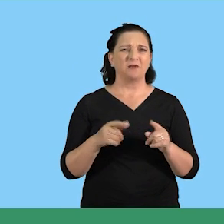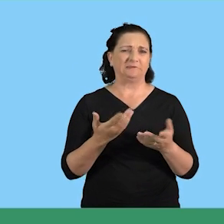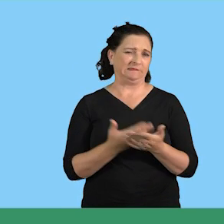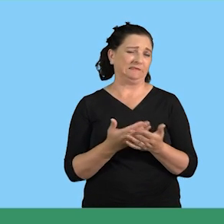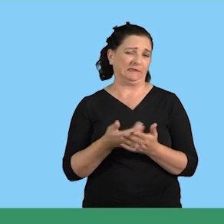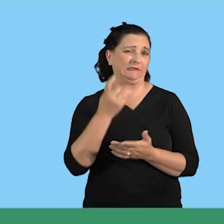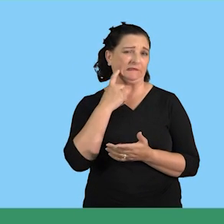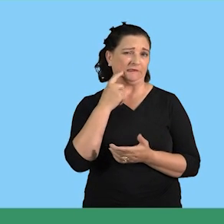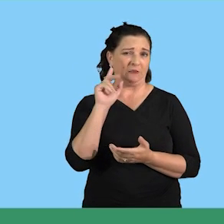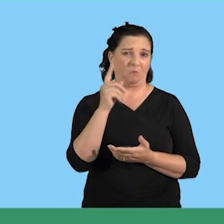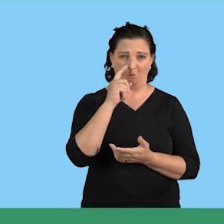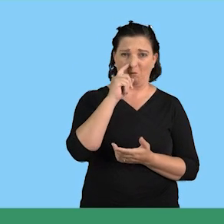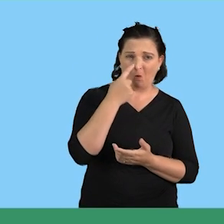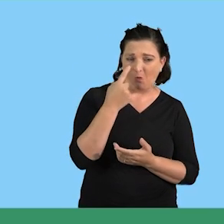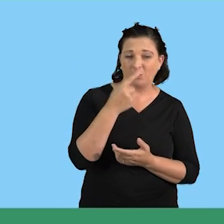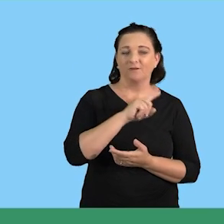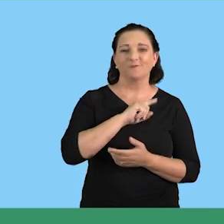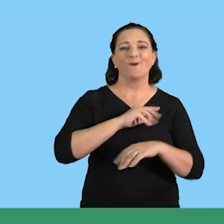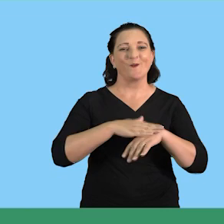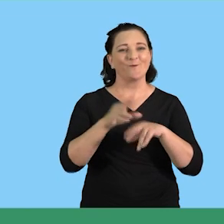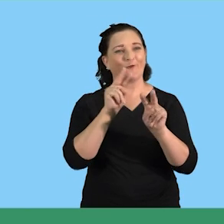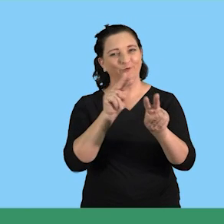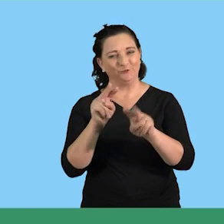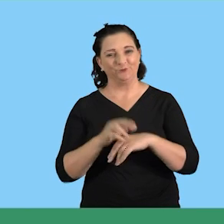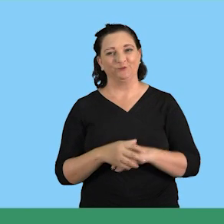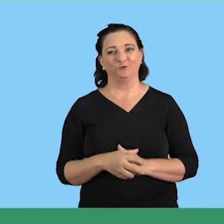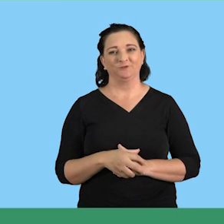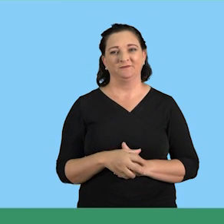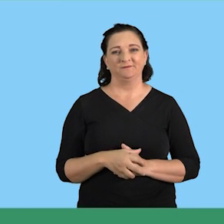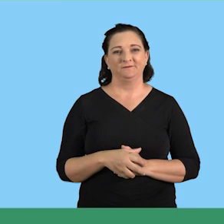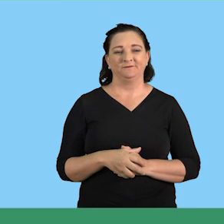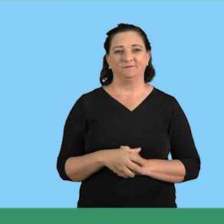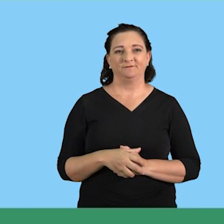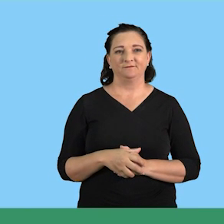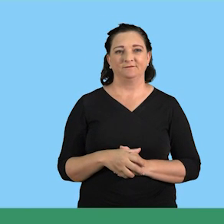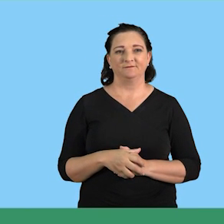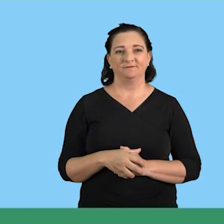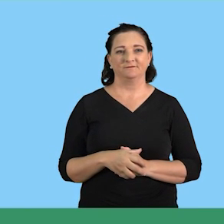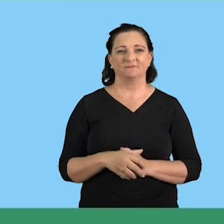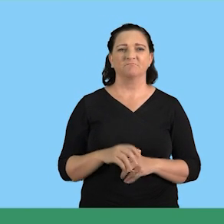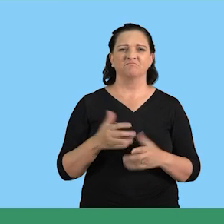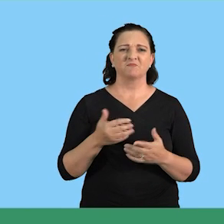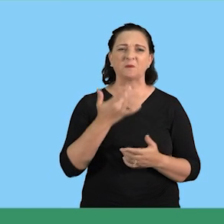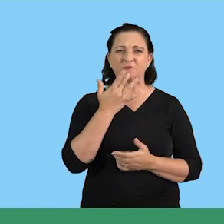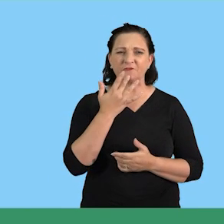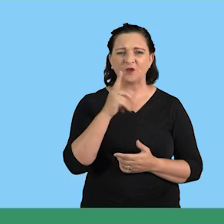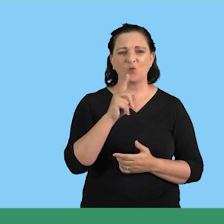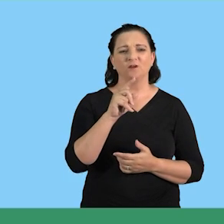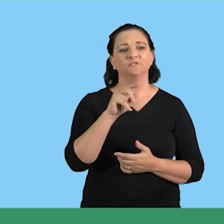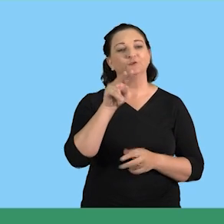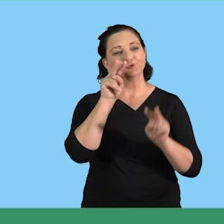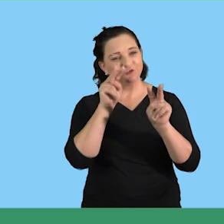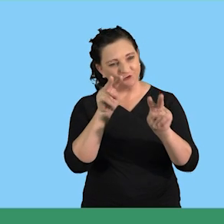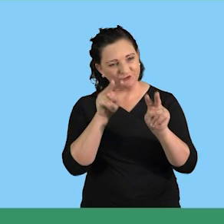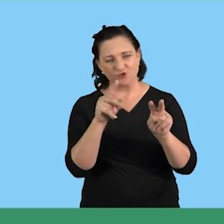get easily bored by just listening. So they are more visual than just auditory audience. They prefer to